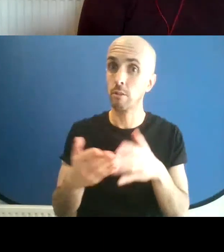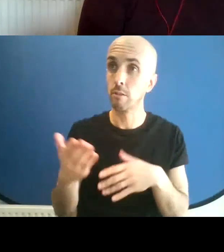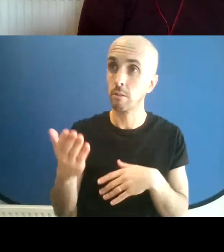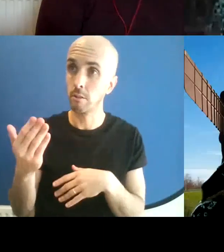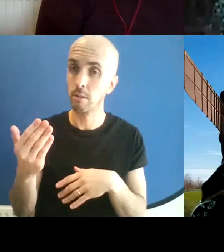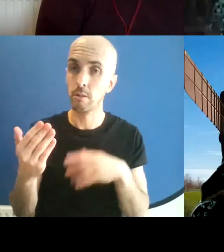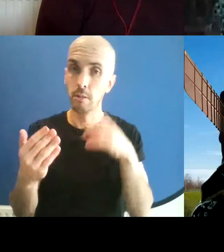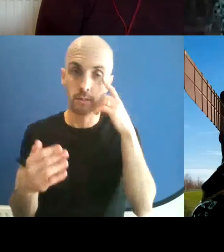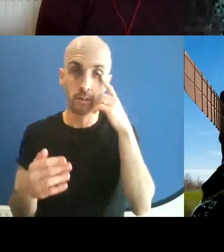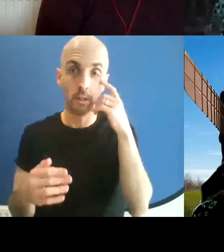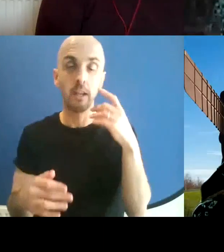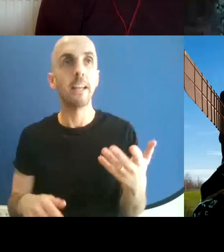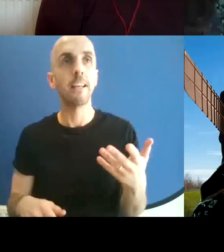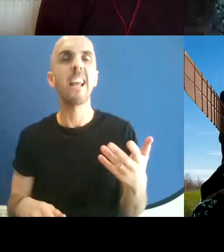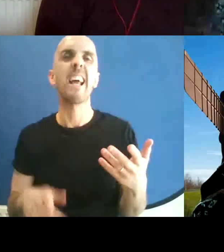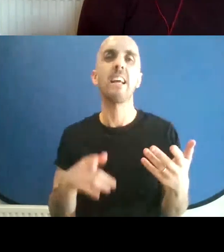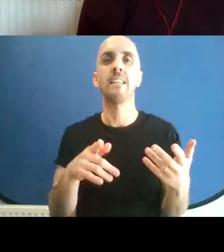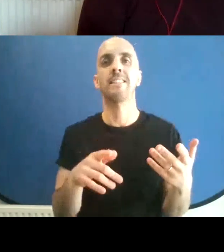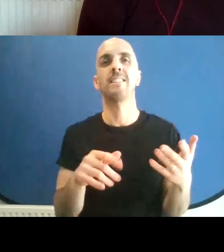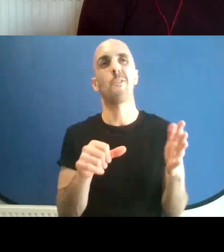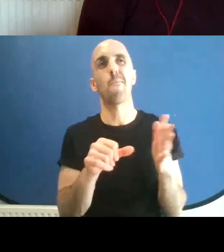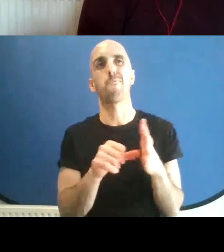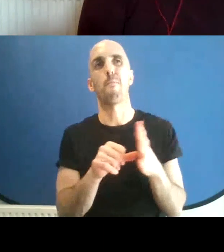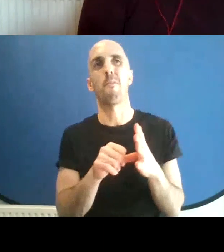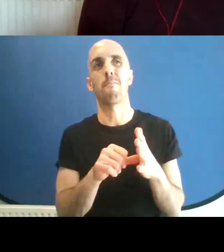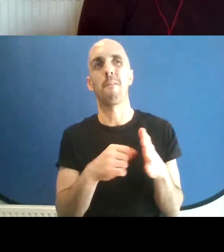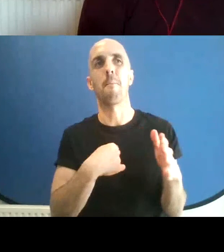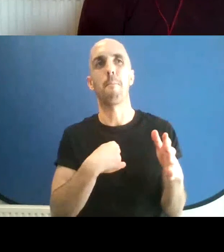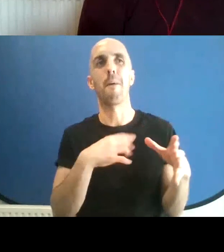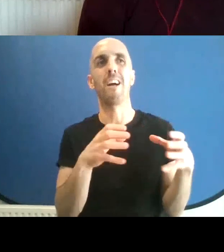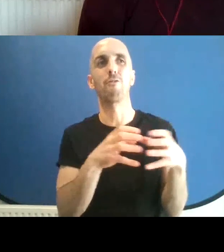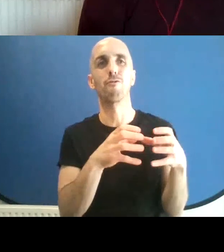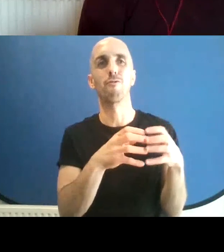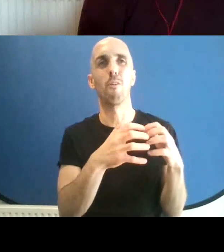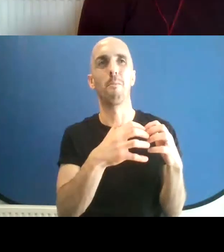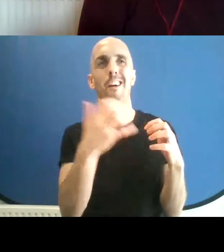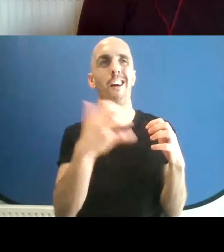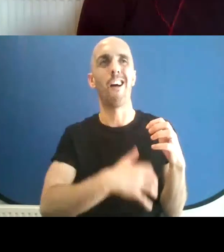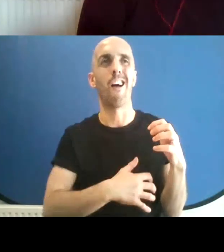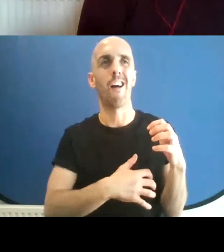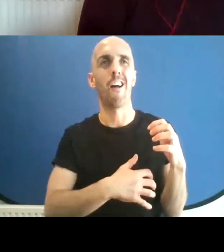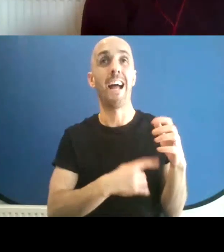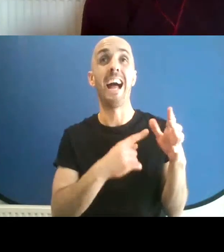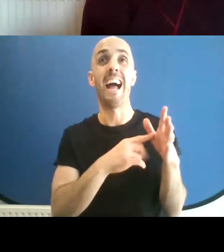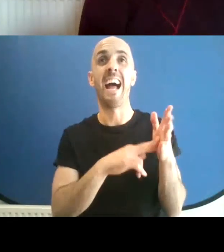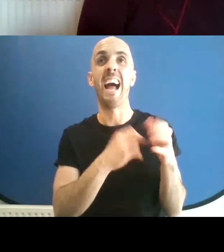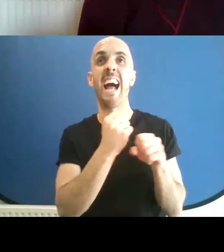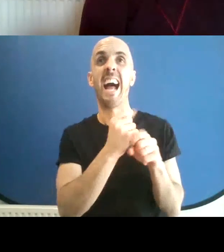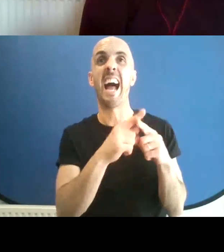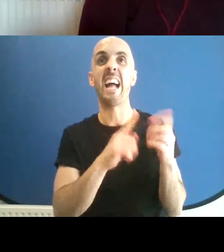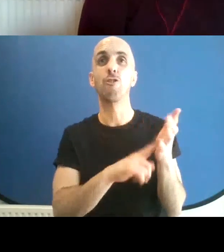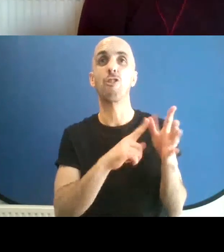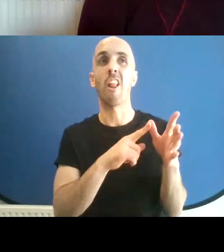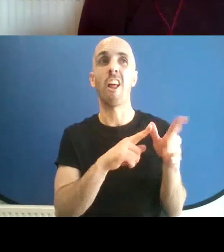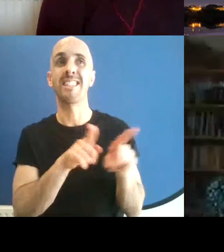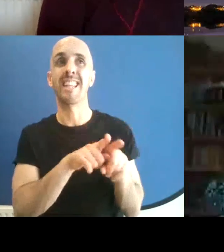there was a little bit of a technical hitch because Angela, the facilitator, was also in my group, so I don't know who